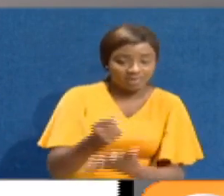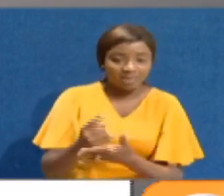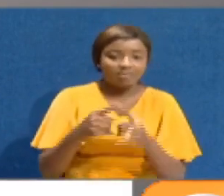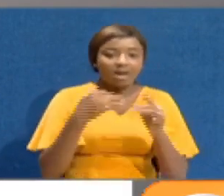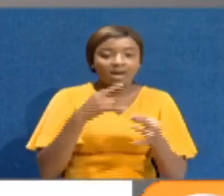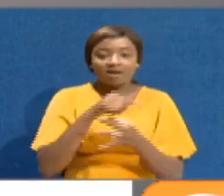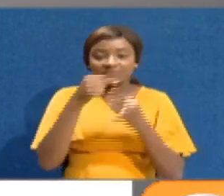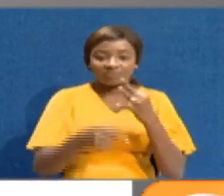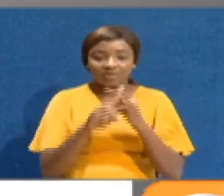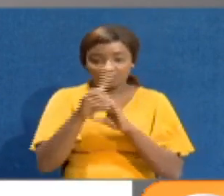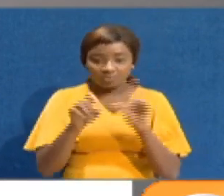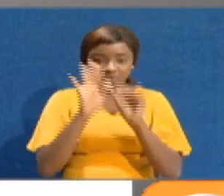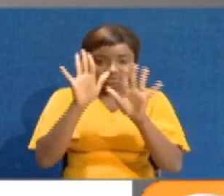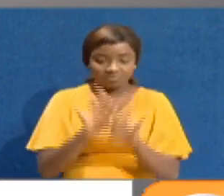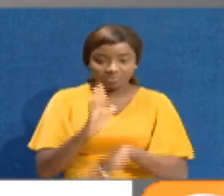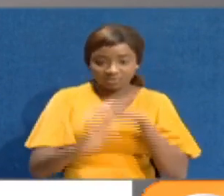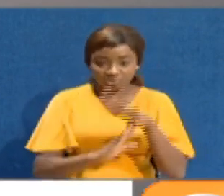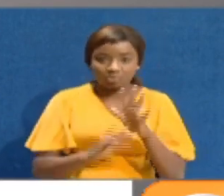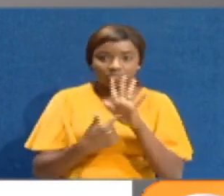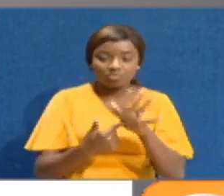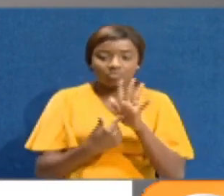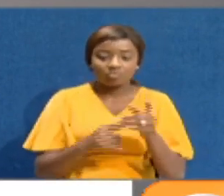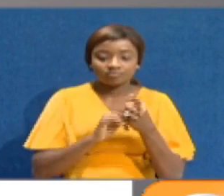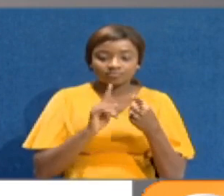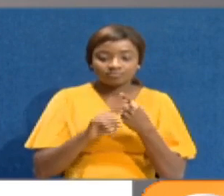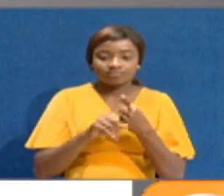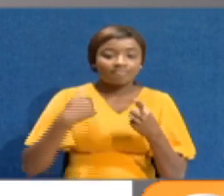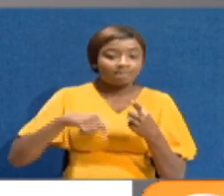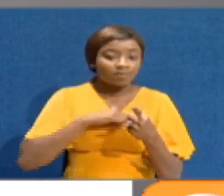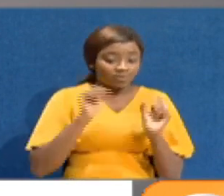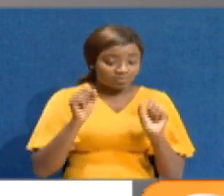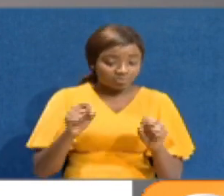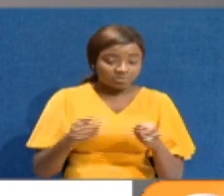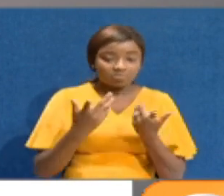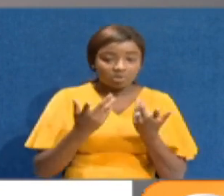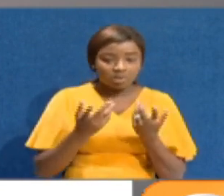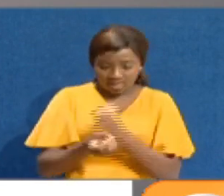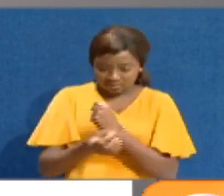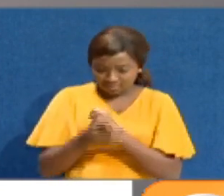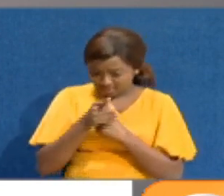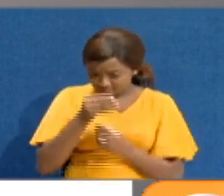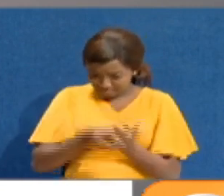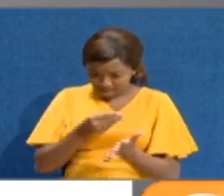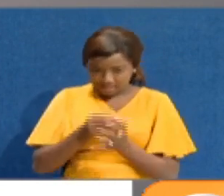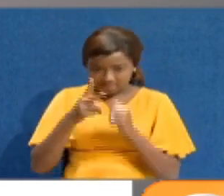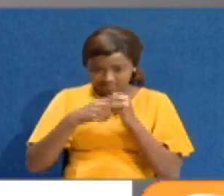important from an accountability perspective. One, are we investing? Can we actually account for the money, for